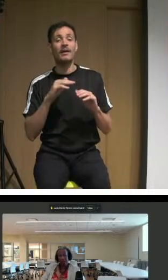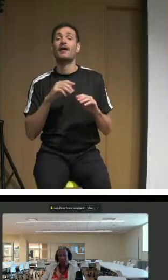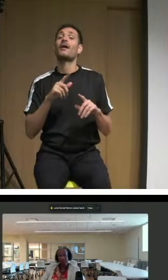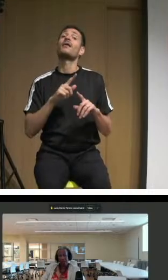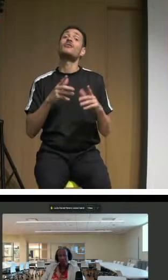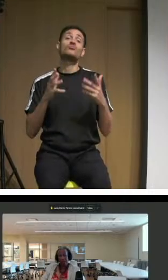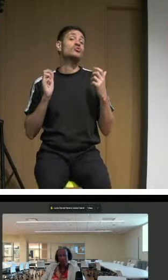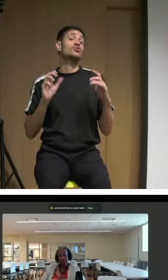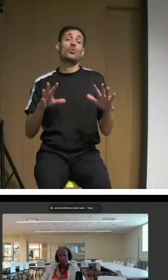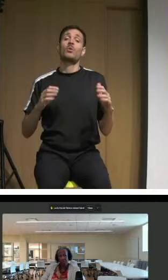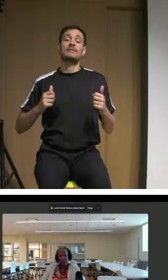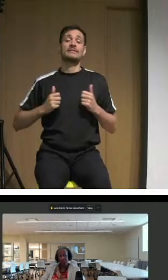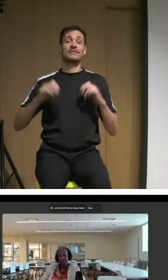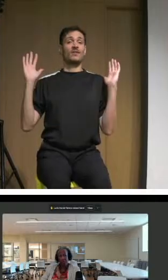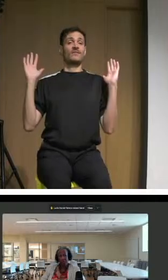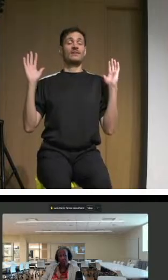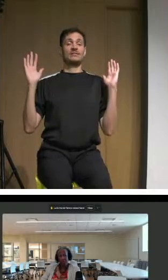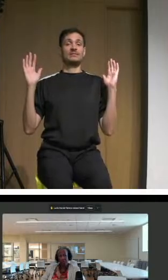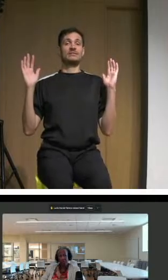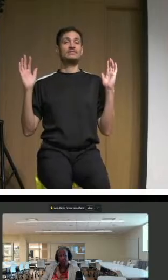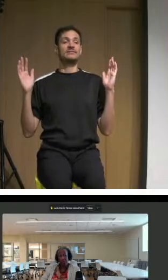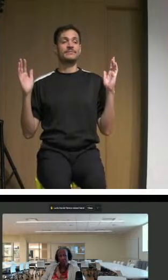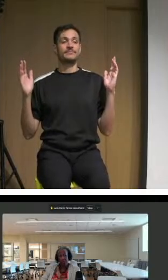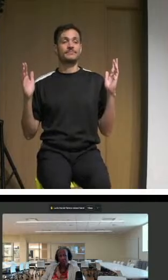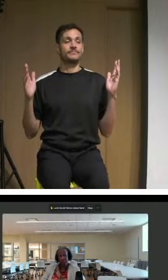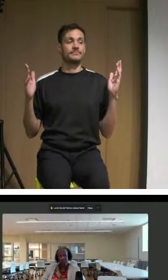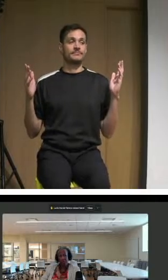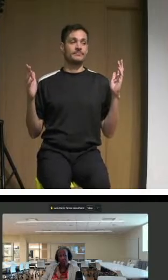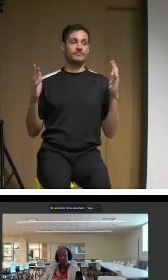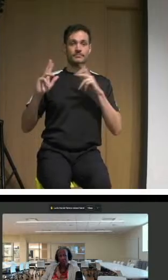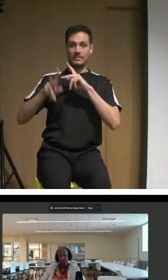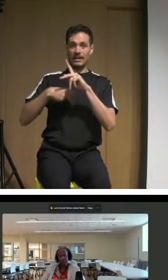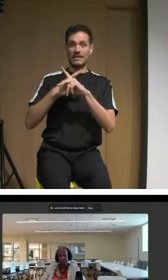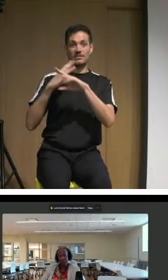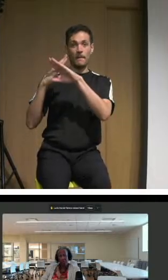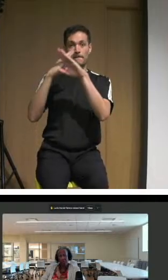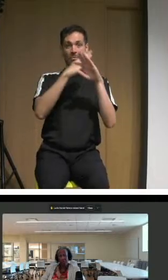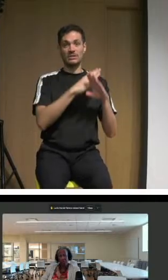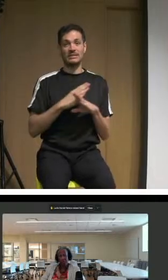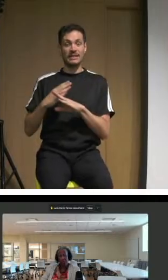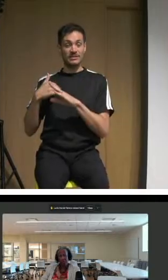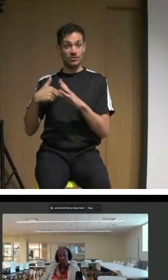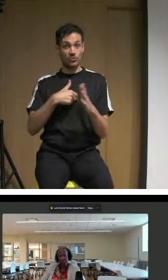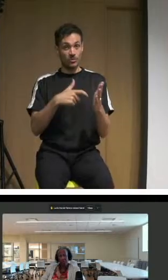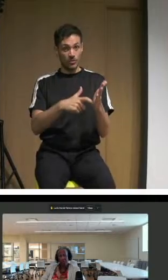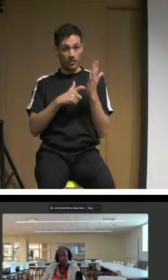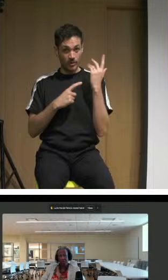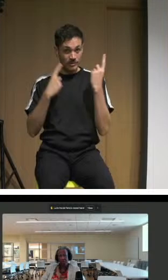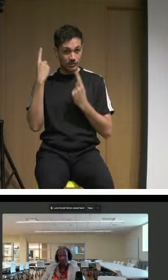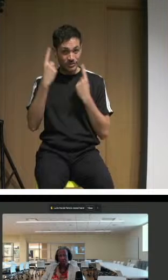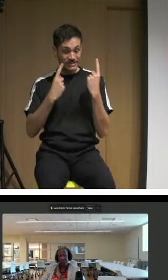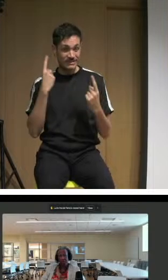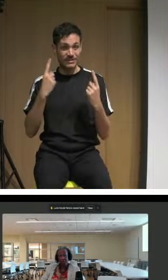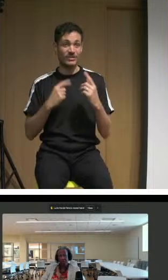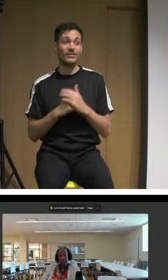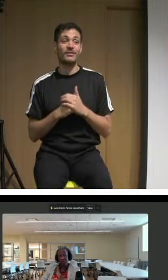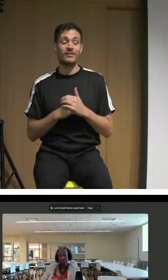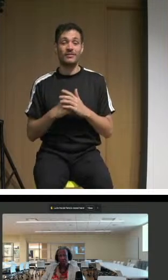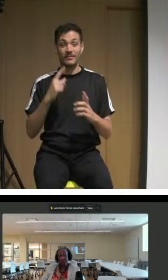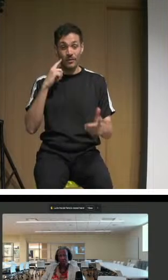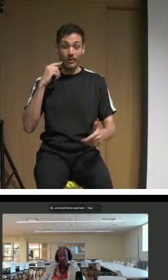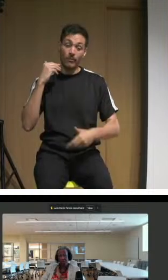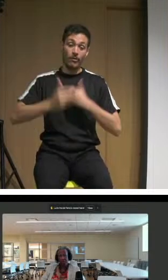up sacrificing the forms of protection that we are also required to consider for the sake of moving more quickly.